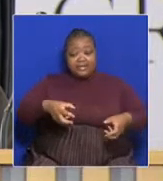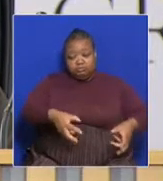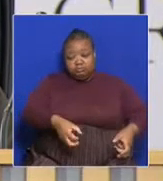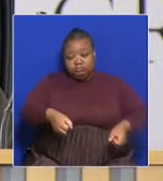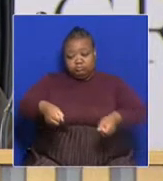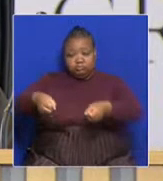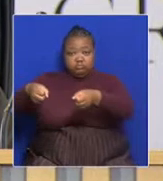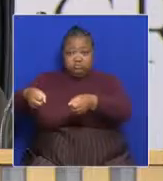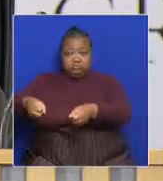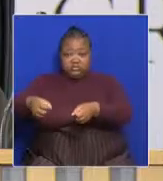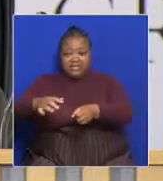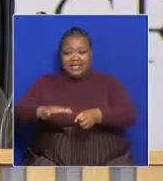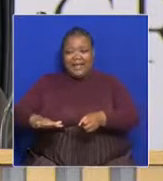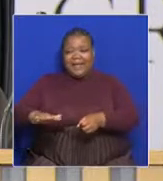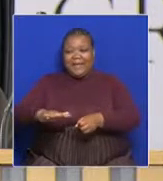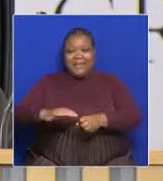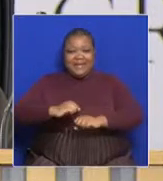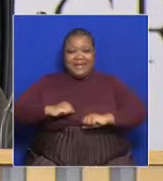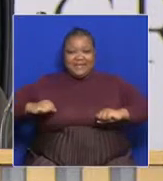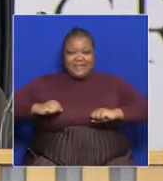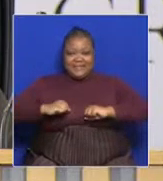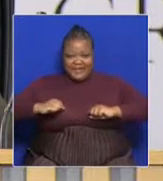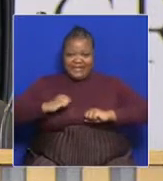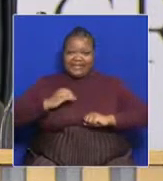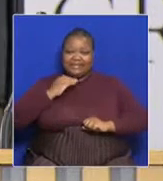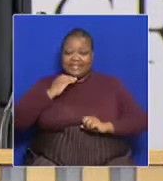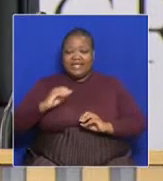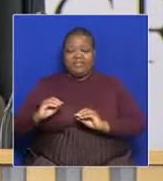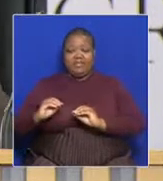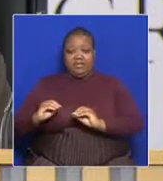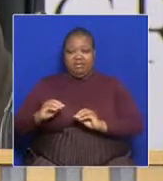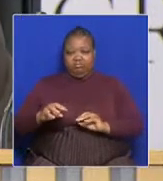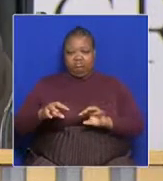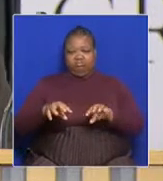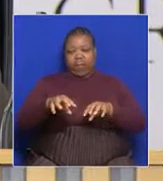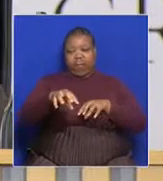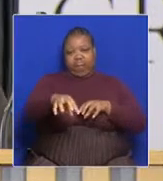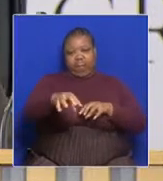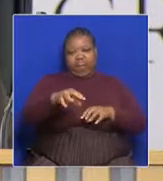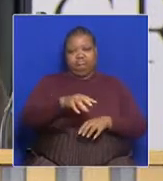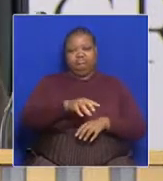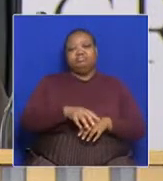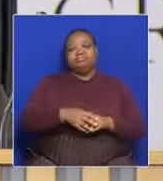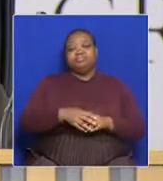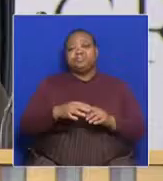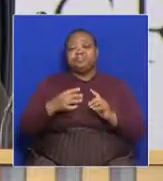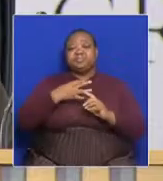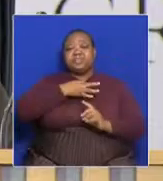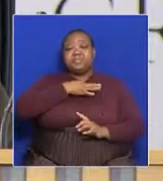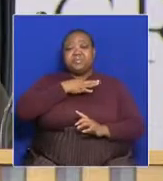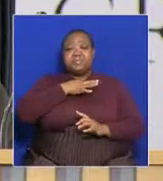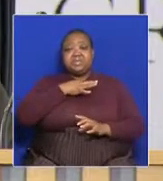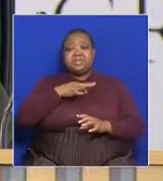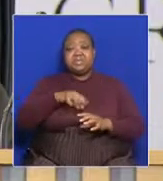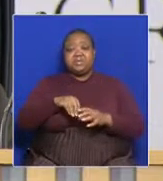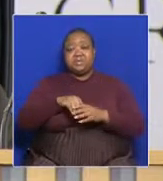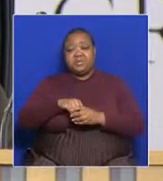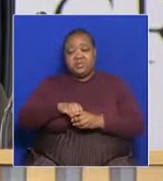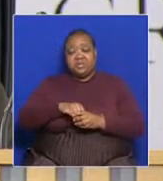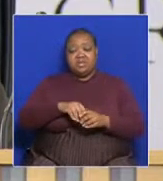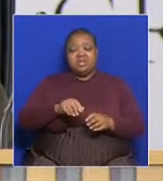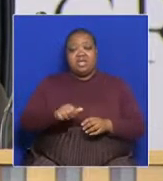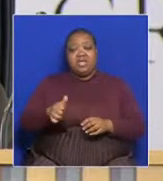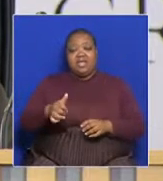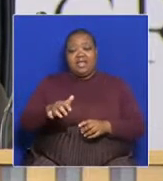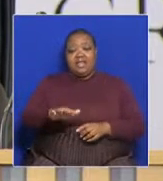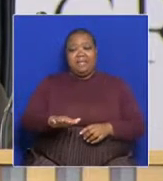of the depot. In my opinion, the risk associated with conveying these exhibits to another part of the depot was